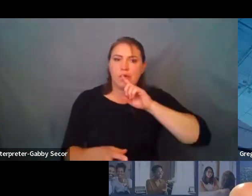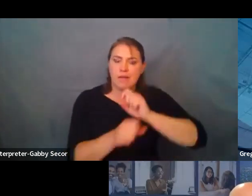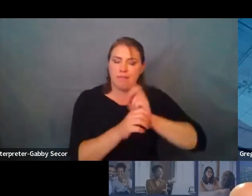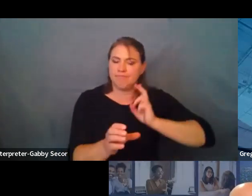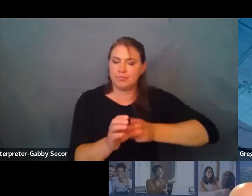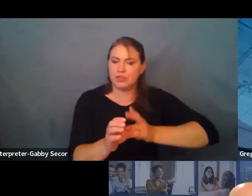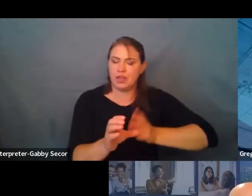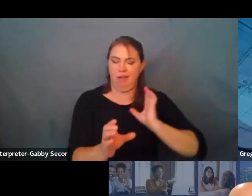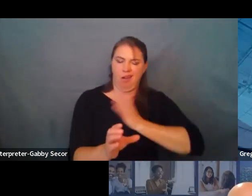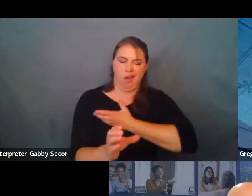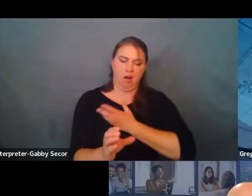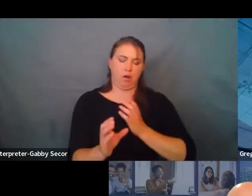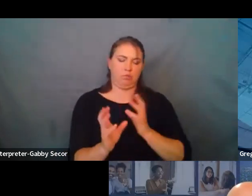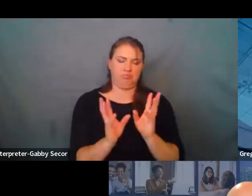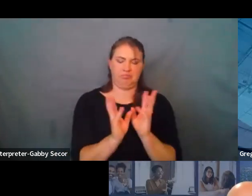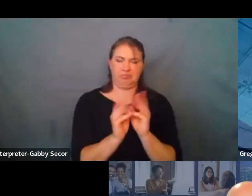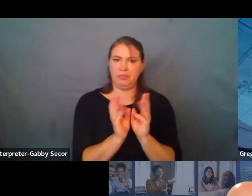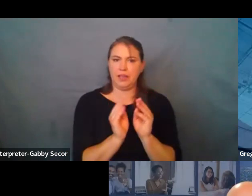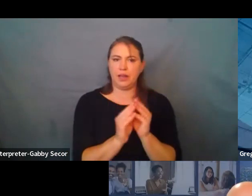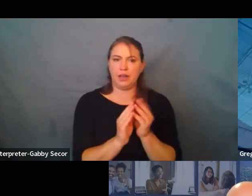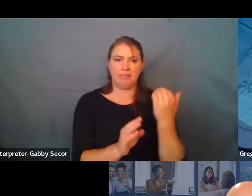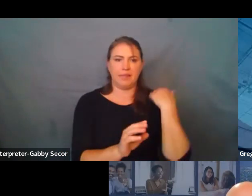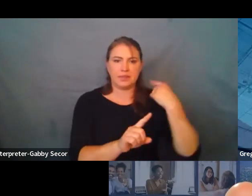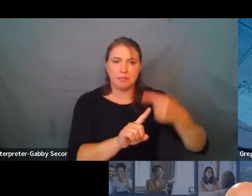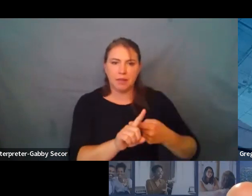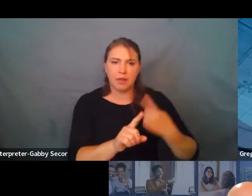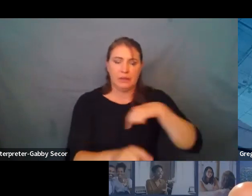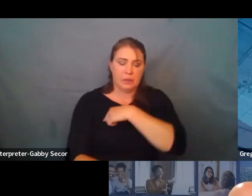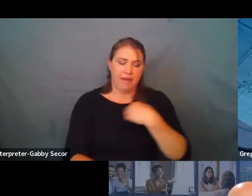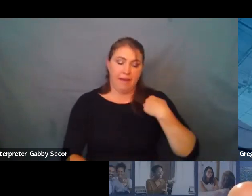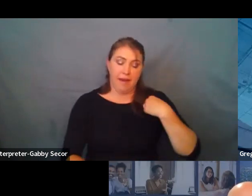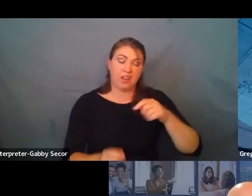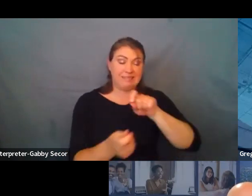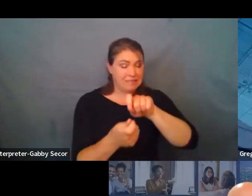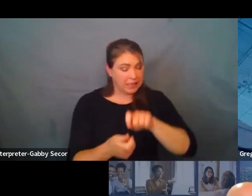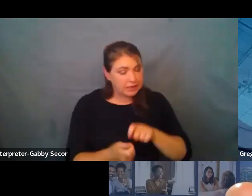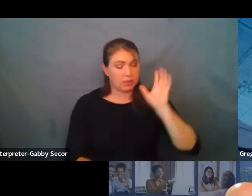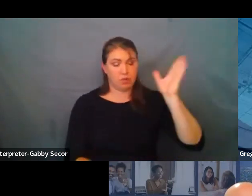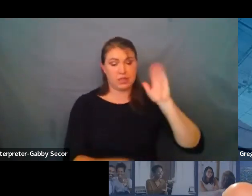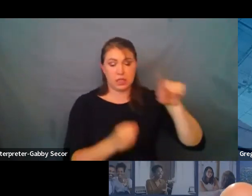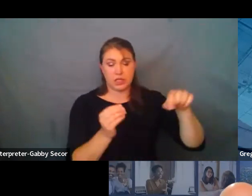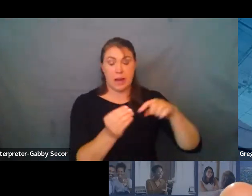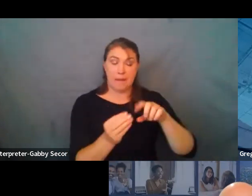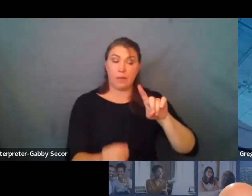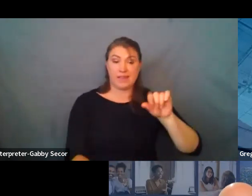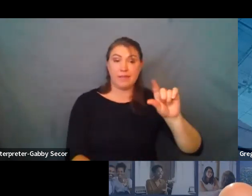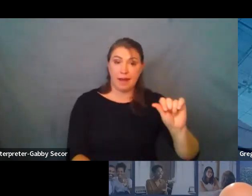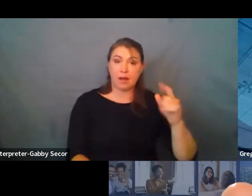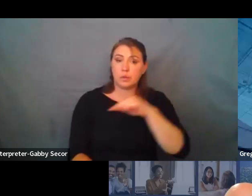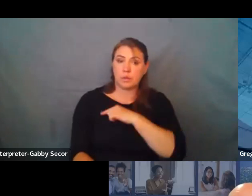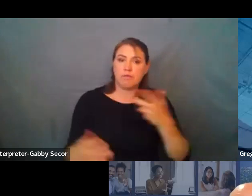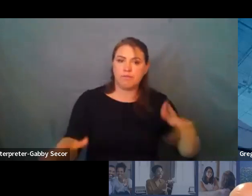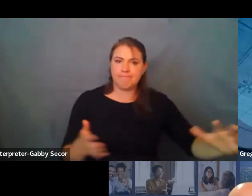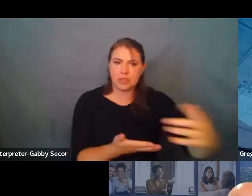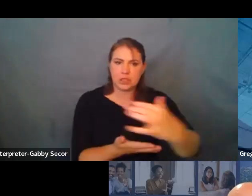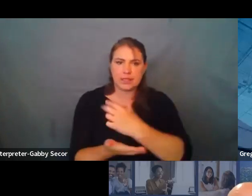detailed presentation from our recent racial equity survey and listening sessions. One of the takeaways with regard